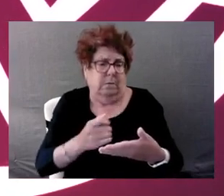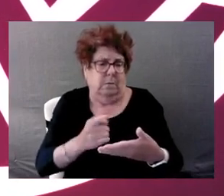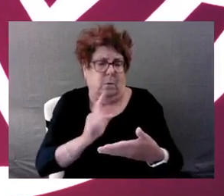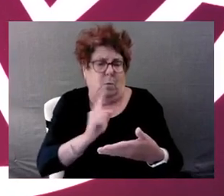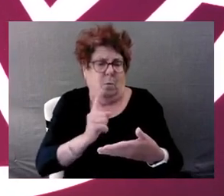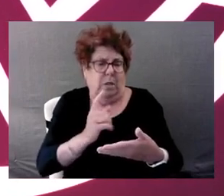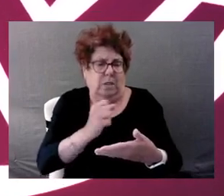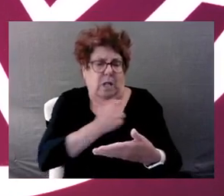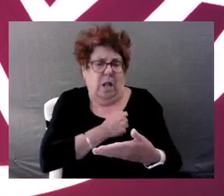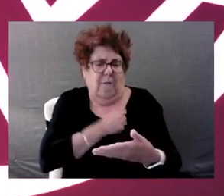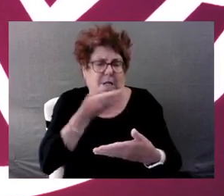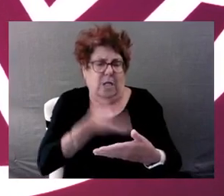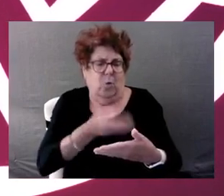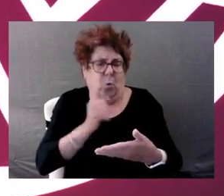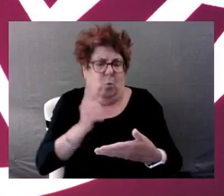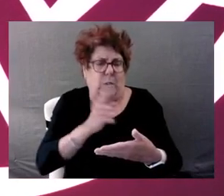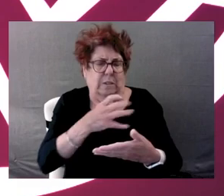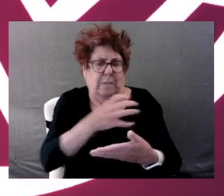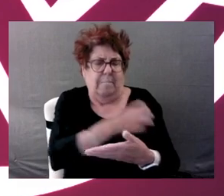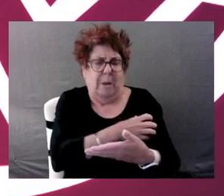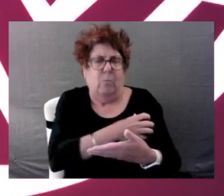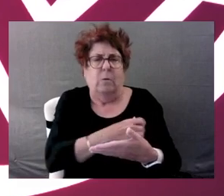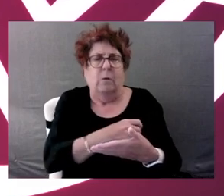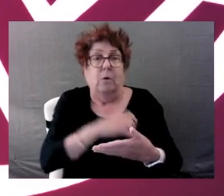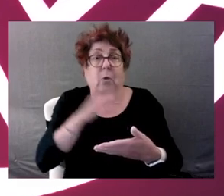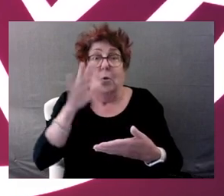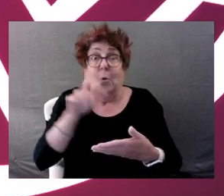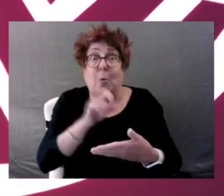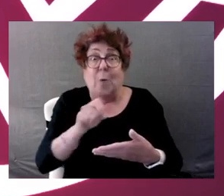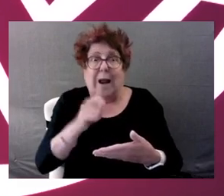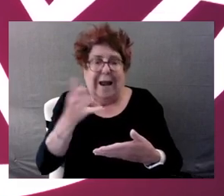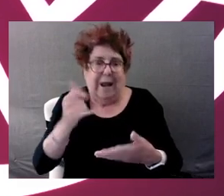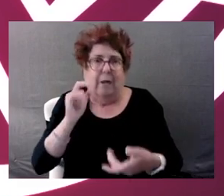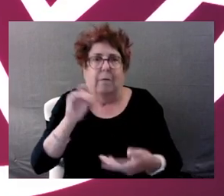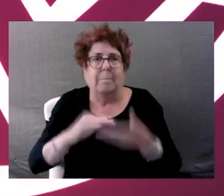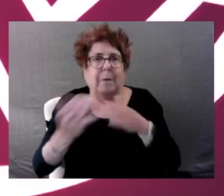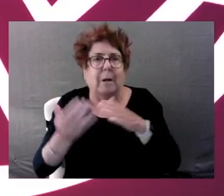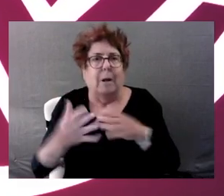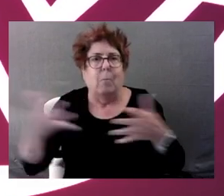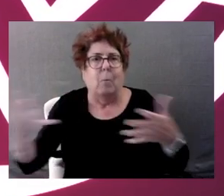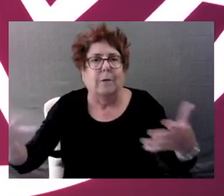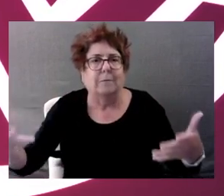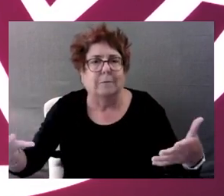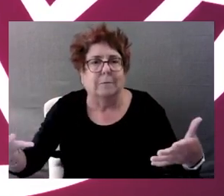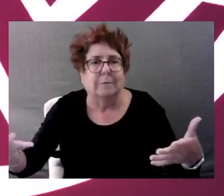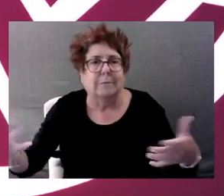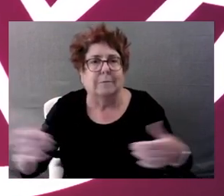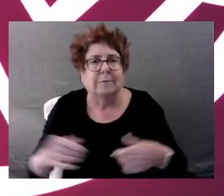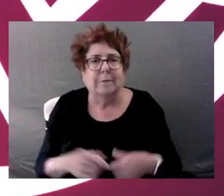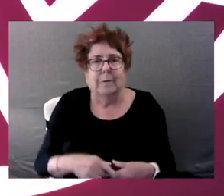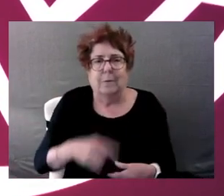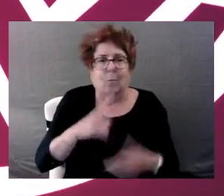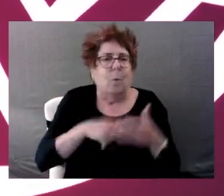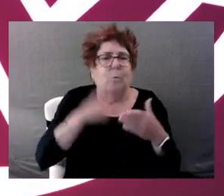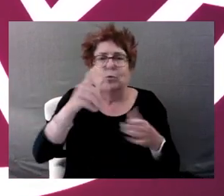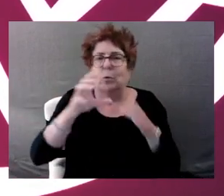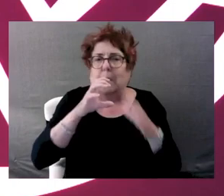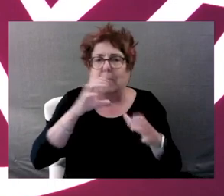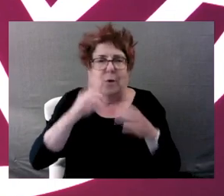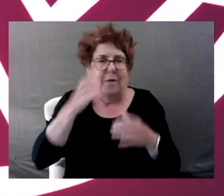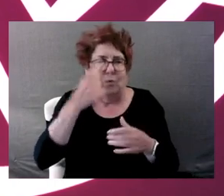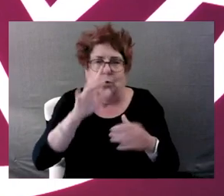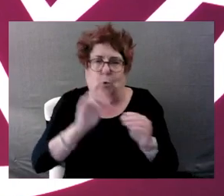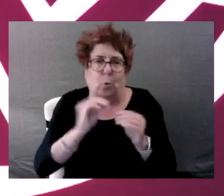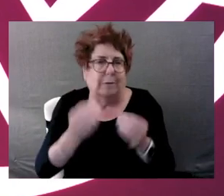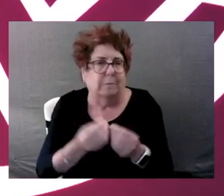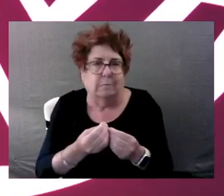power? What would your writing look like? What would you communicate for your organization? What would